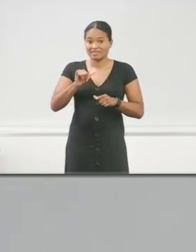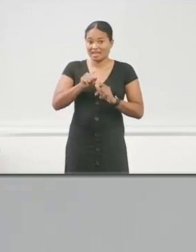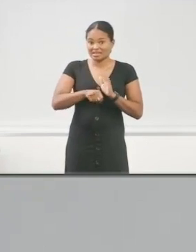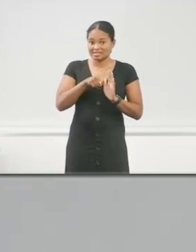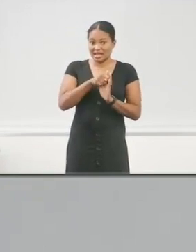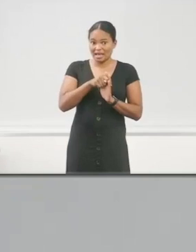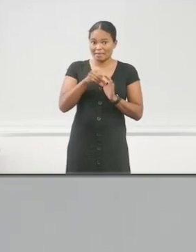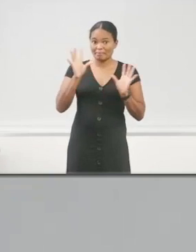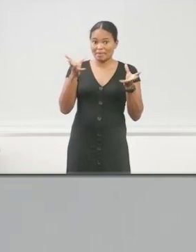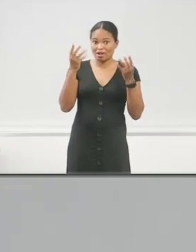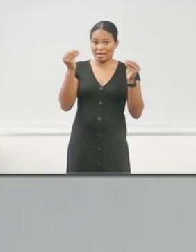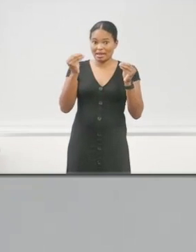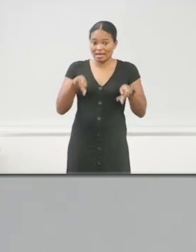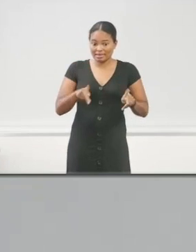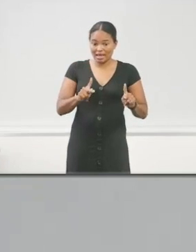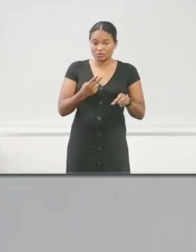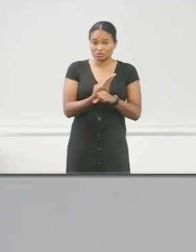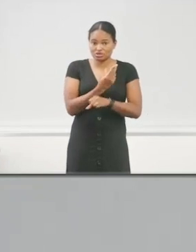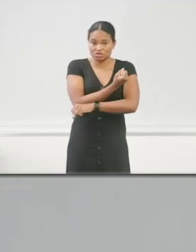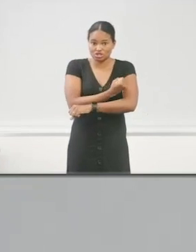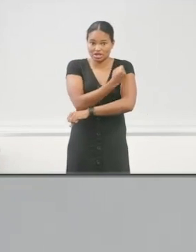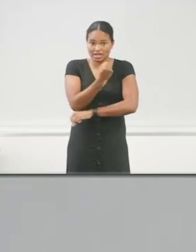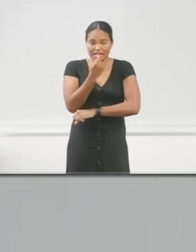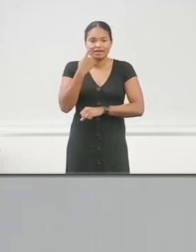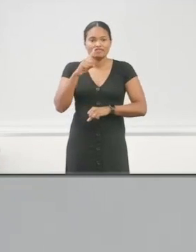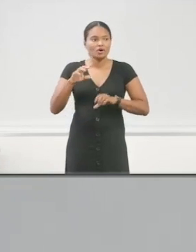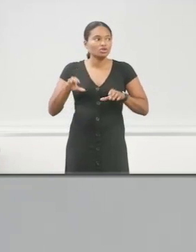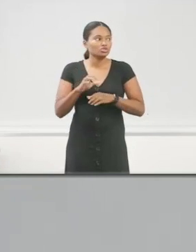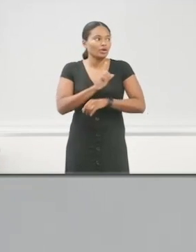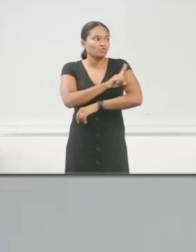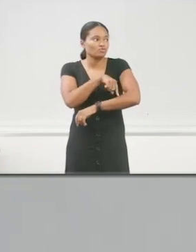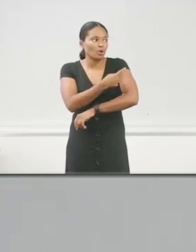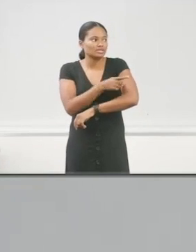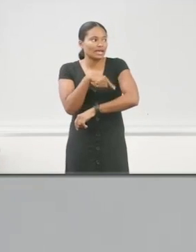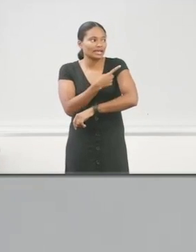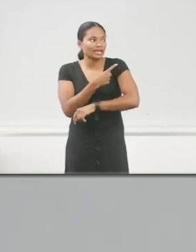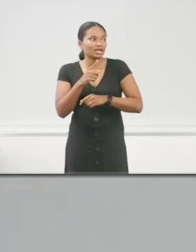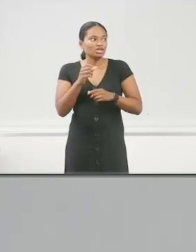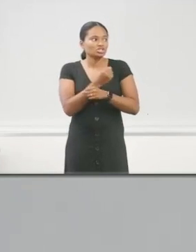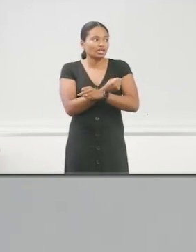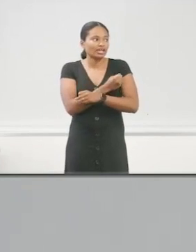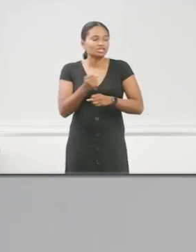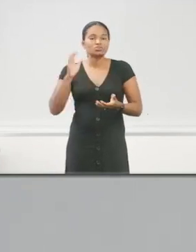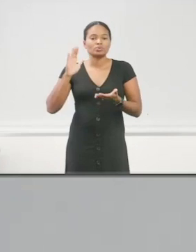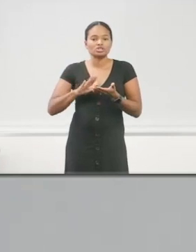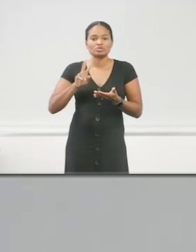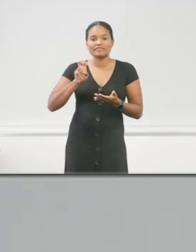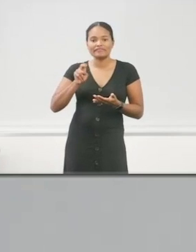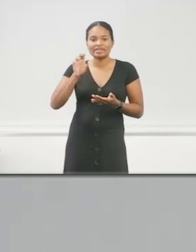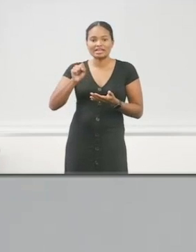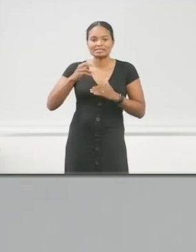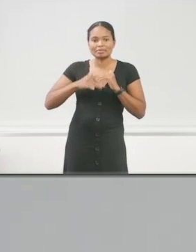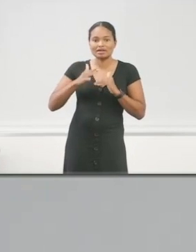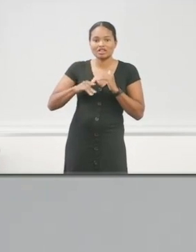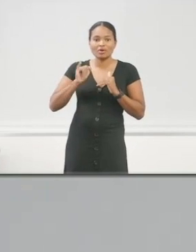were allowed to use a tourniquet was to do rotating tourniquets to reduce venous blood flow when somebody was suffering